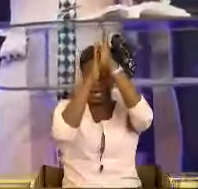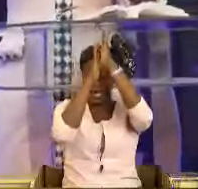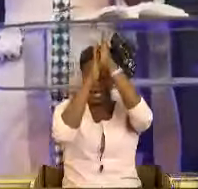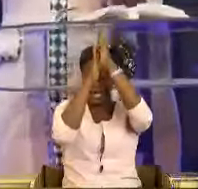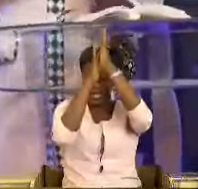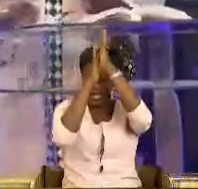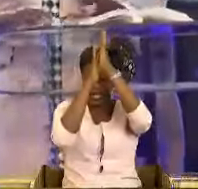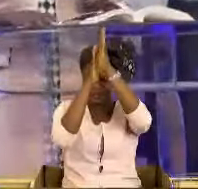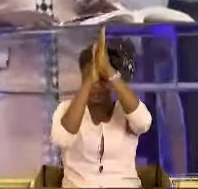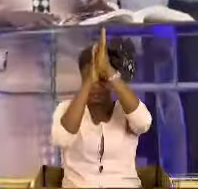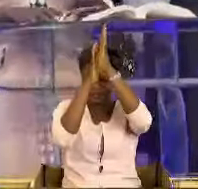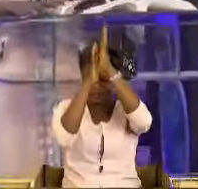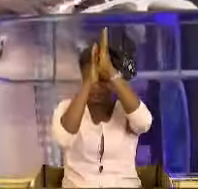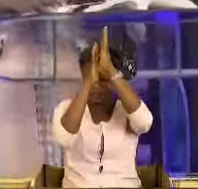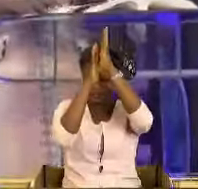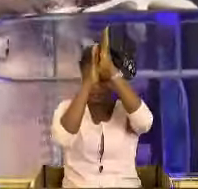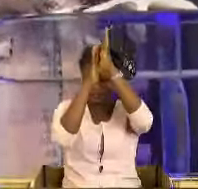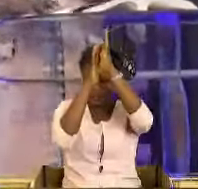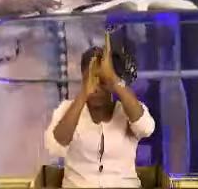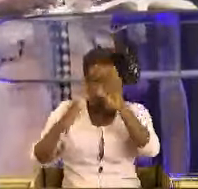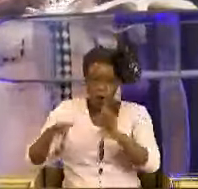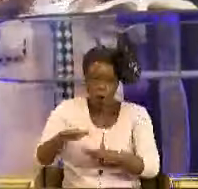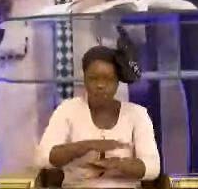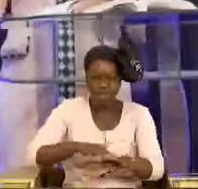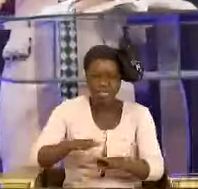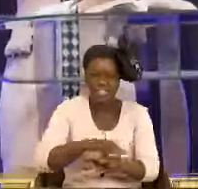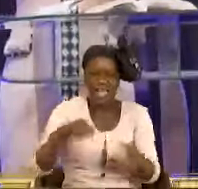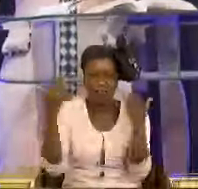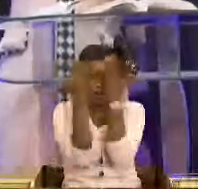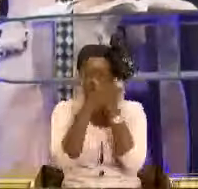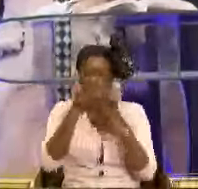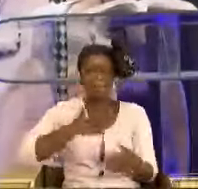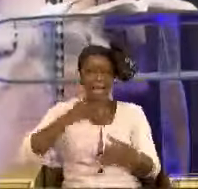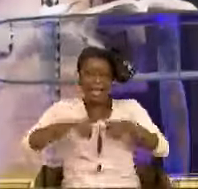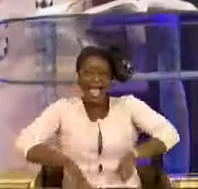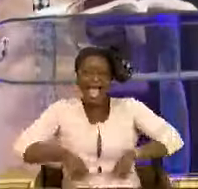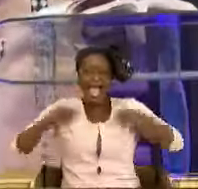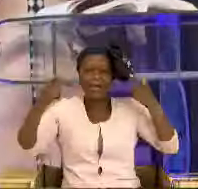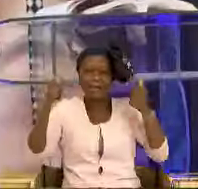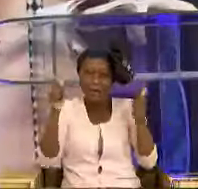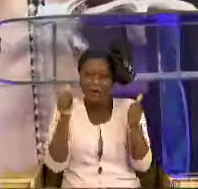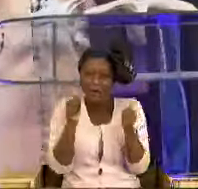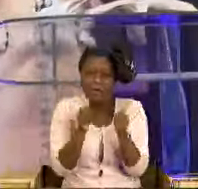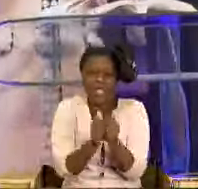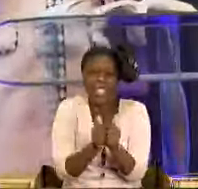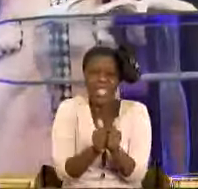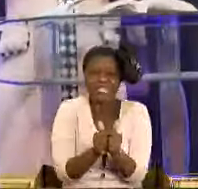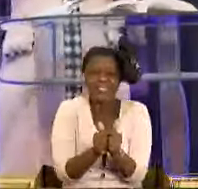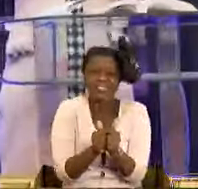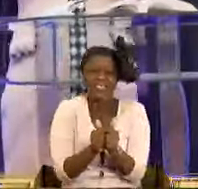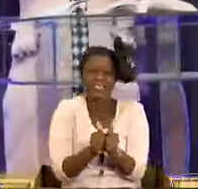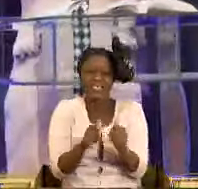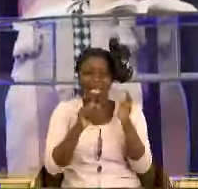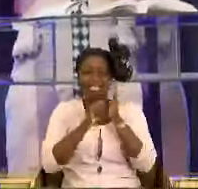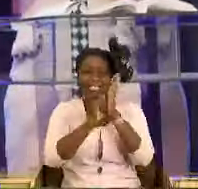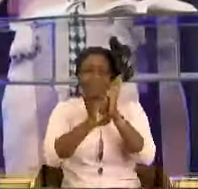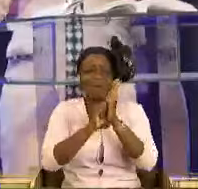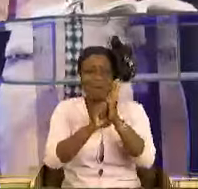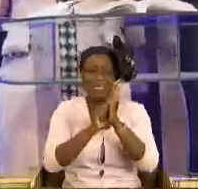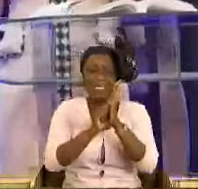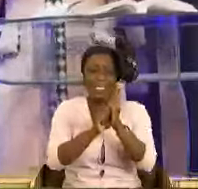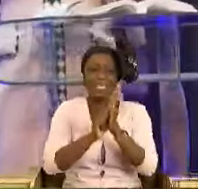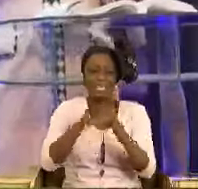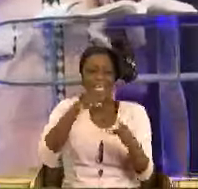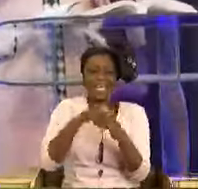father overshadow my life with uncommon testimonies in the